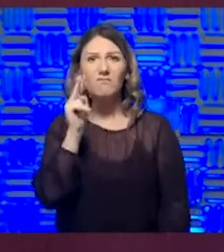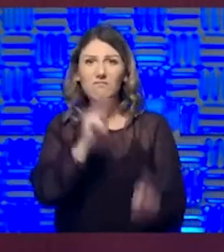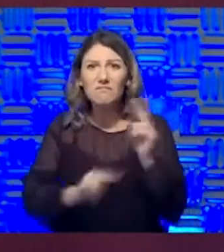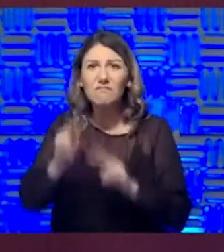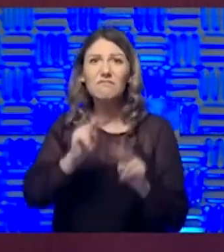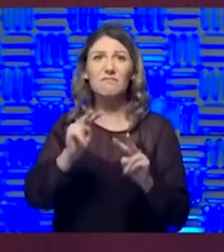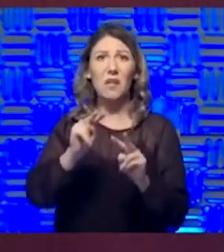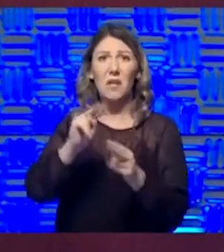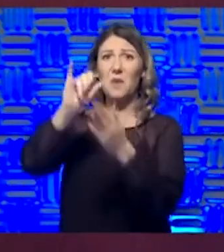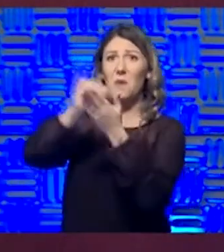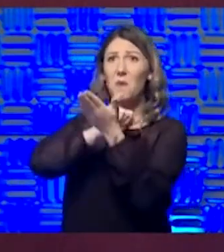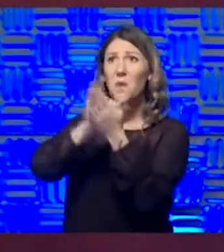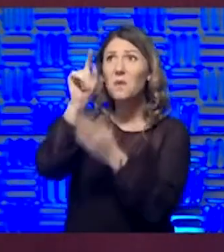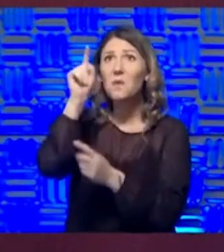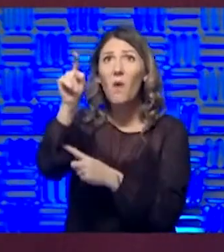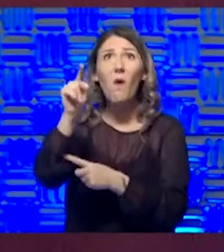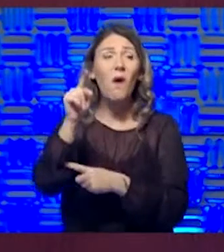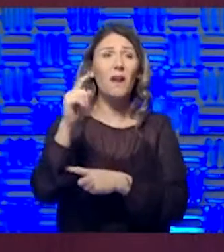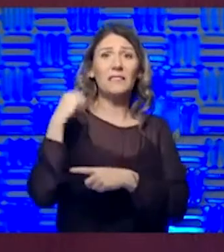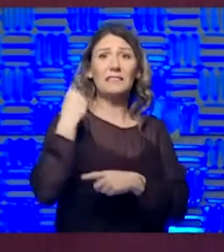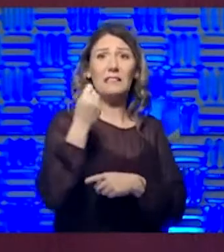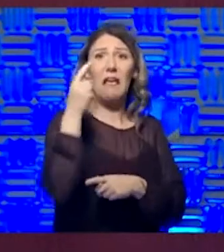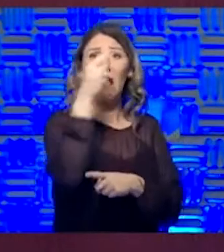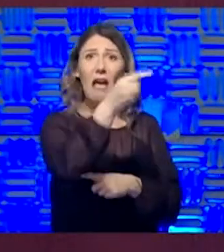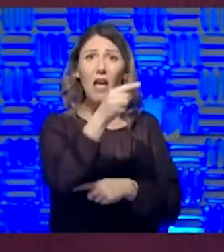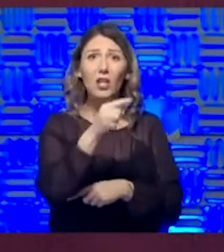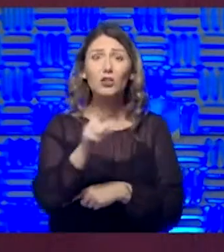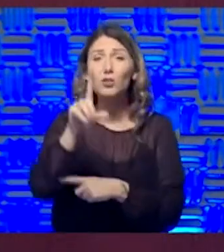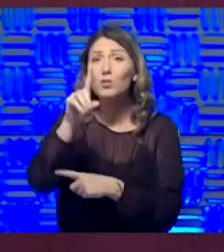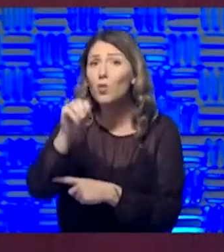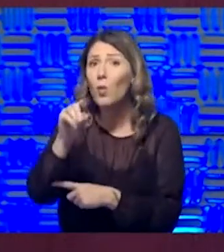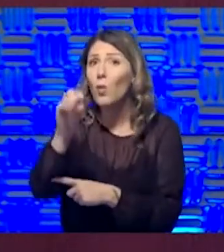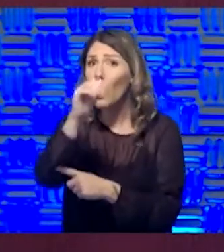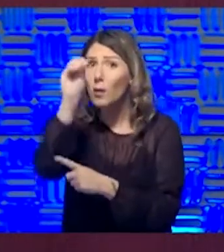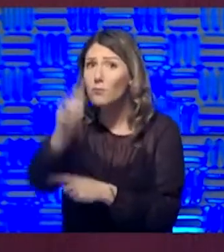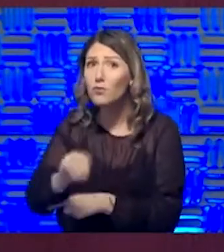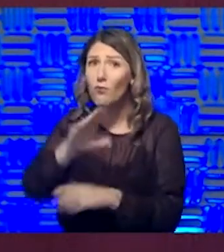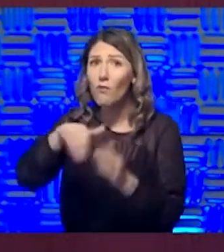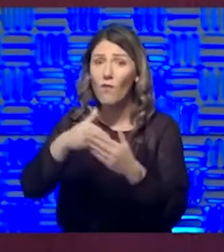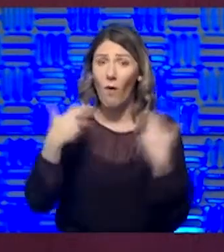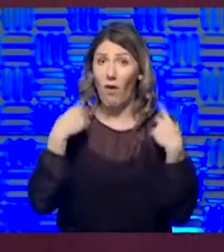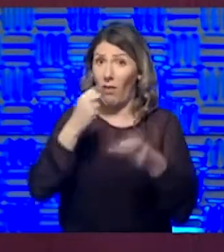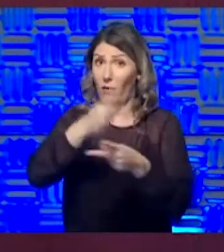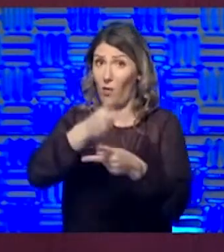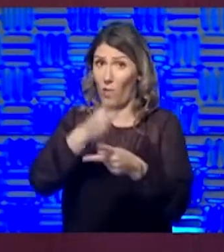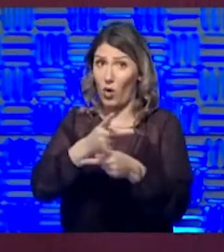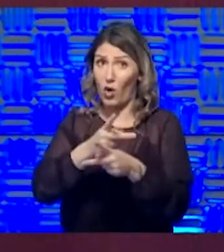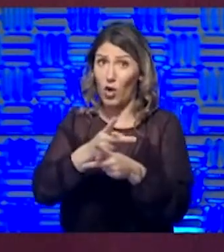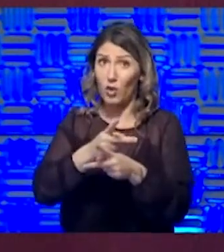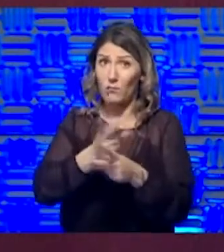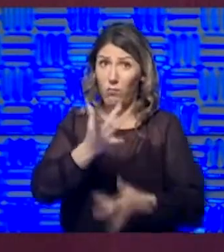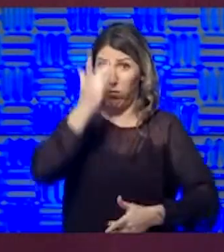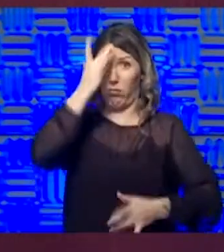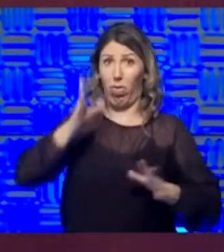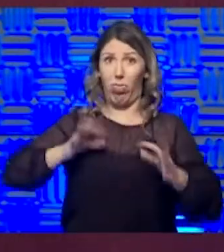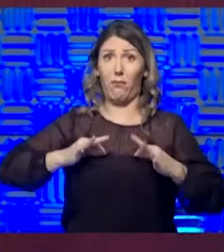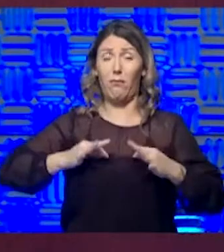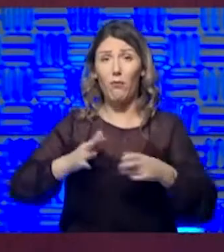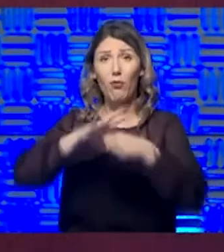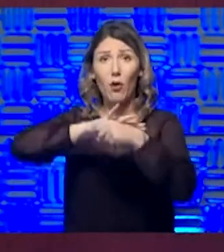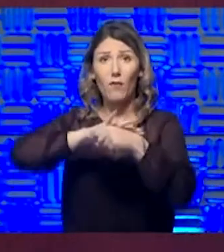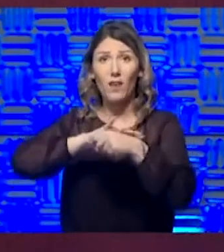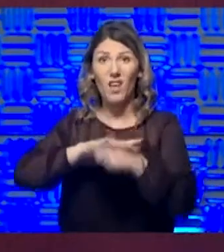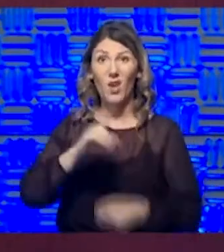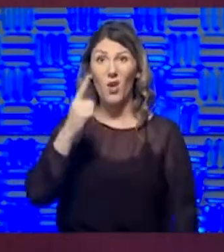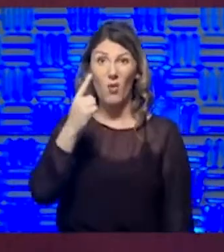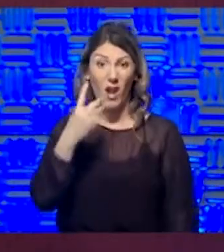Seattle, 20-30% of healthcare workers were infected with COVID. So, one out of five, one out of four chance is not very